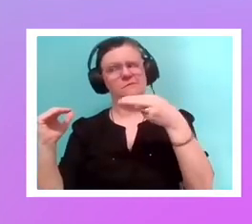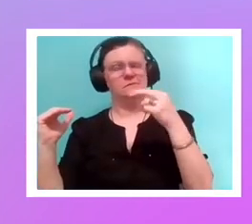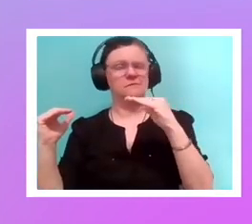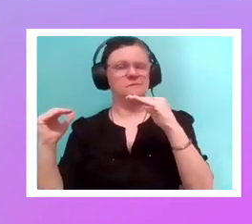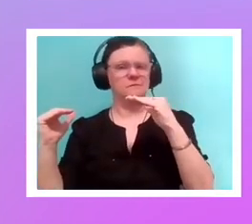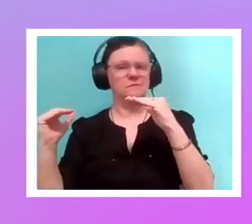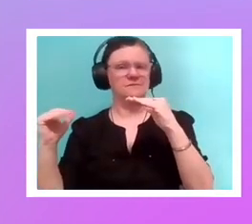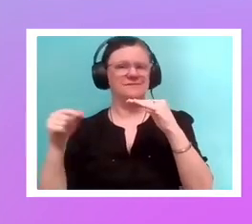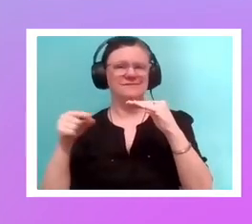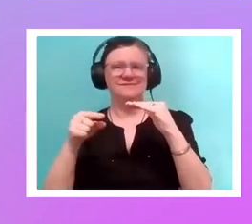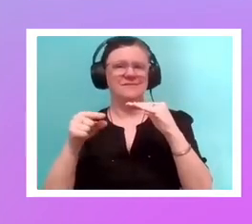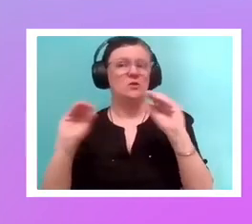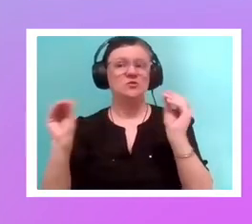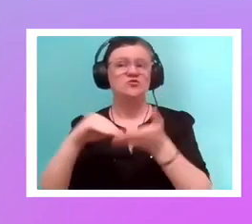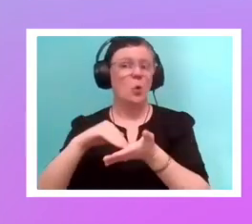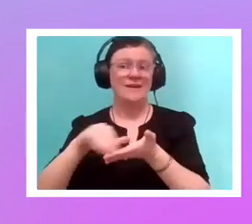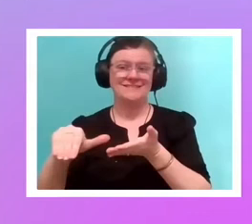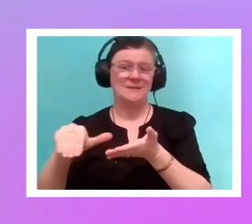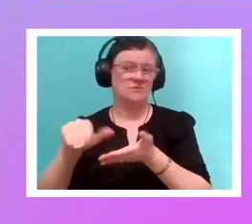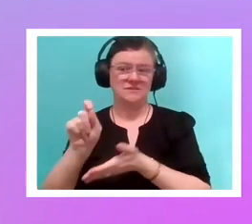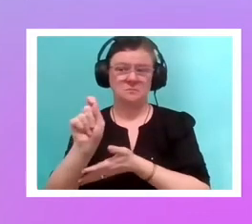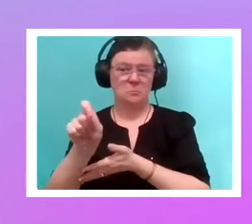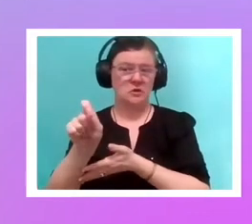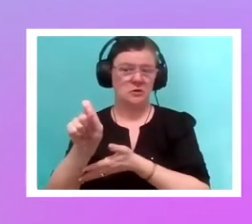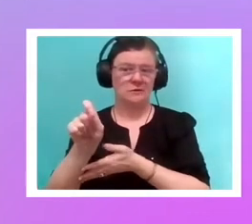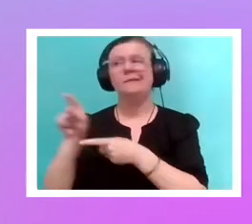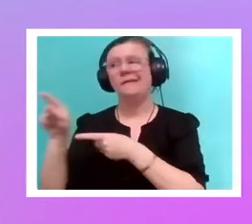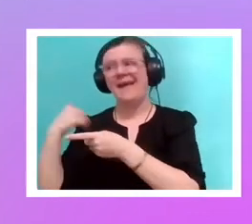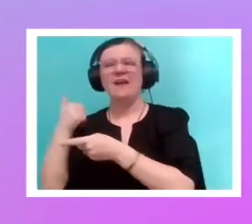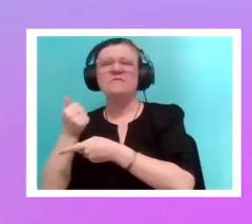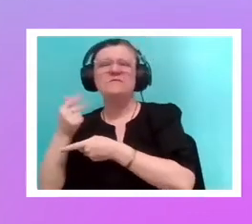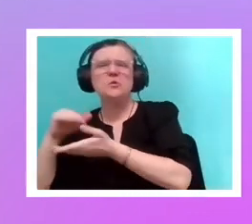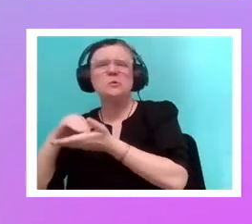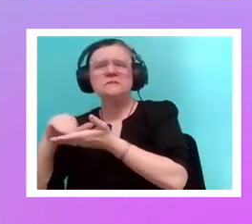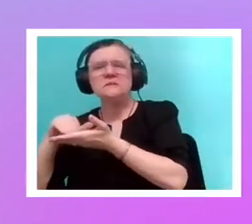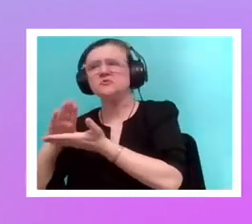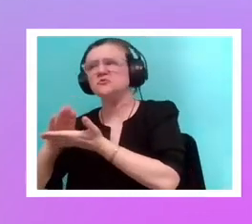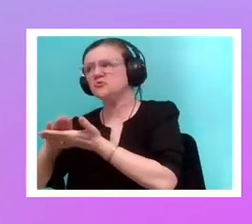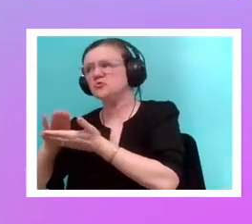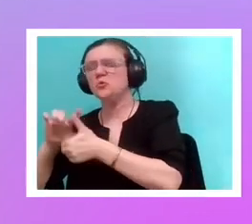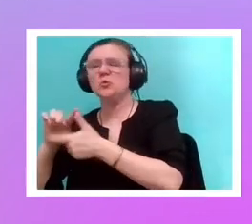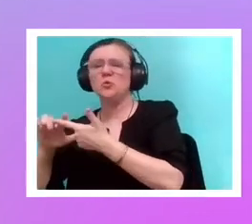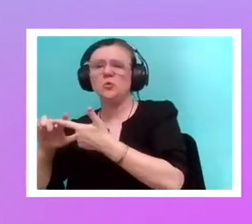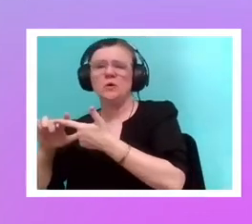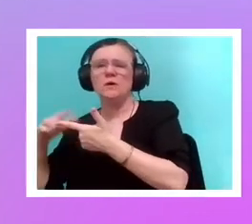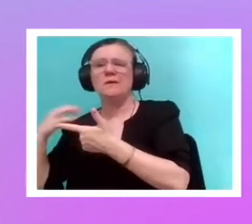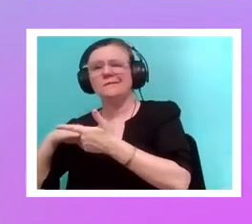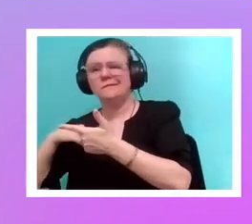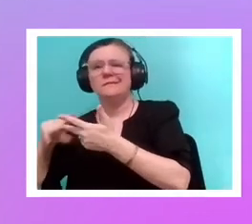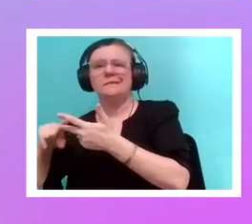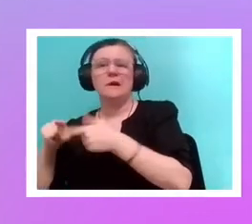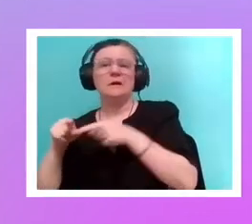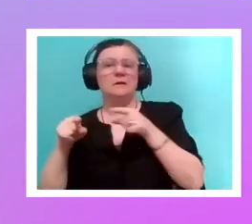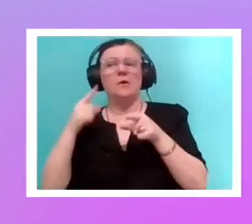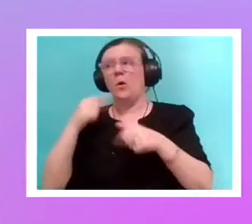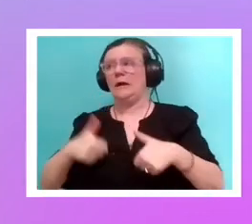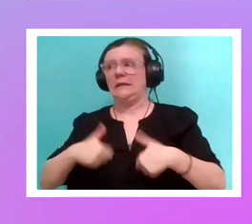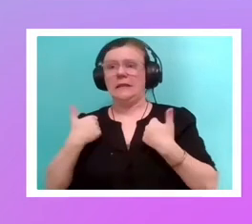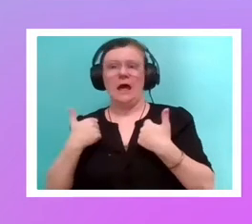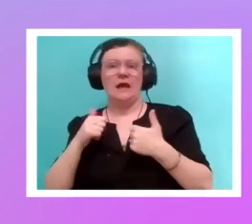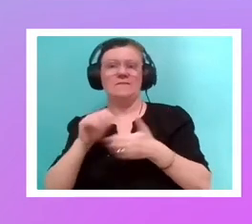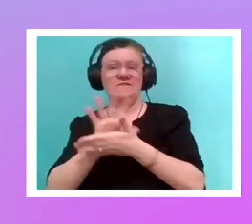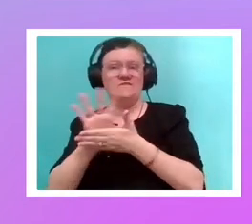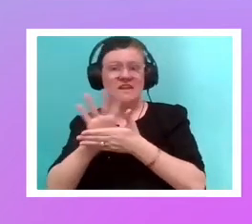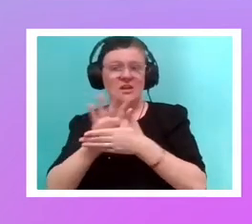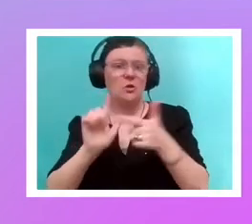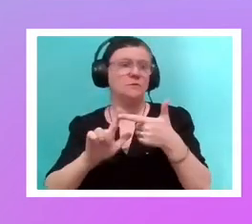because there aren't any exemptions in the government requirements for things like live video content, maps, or